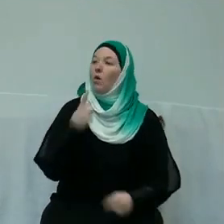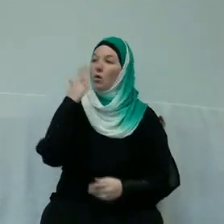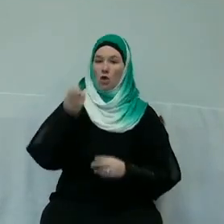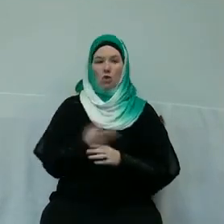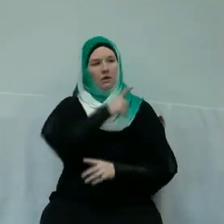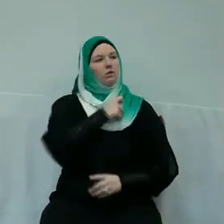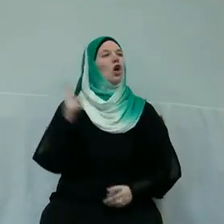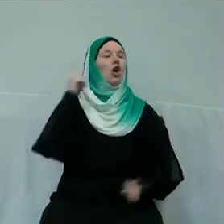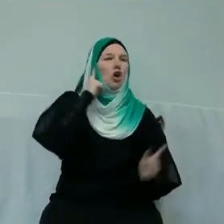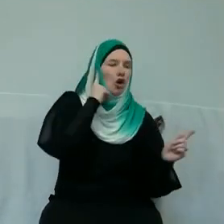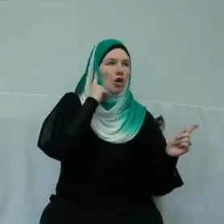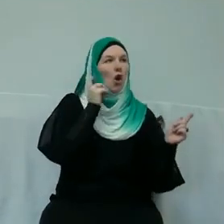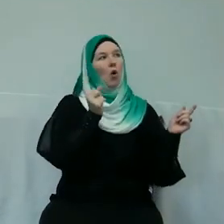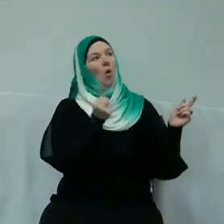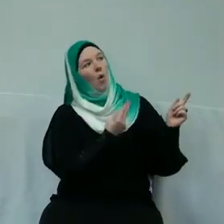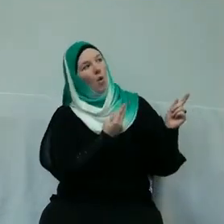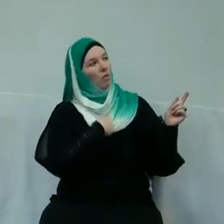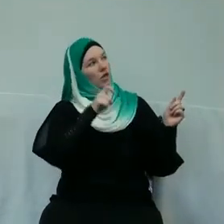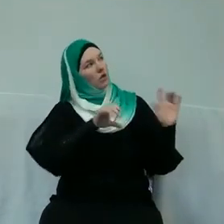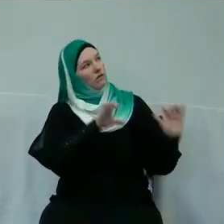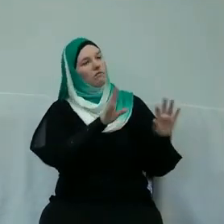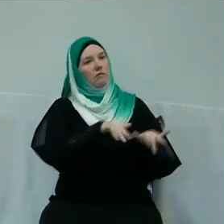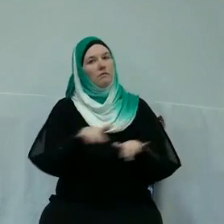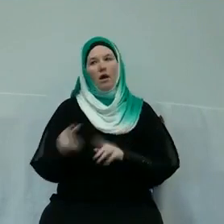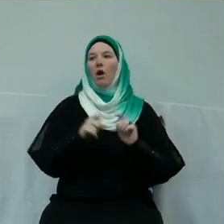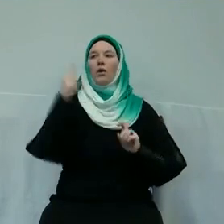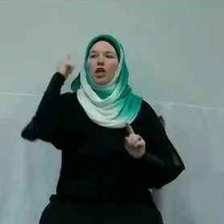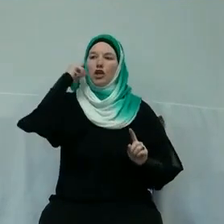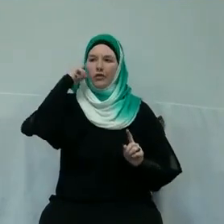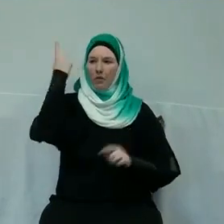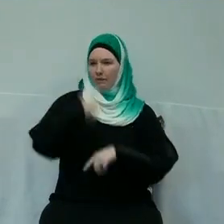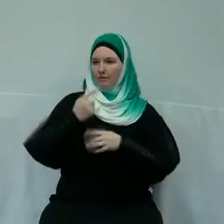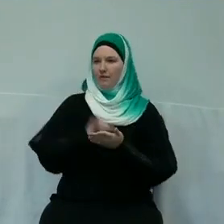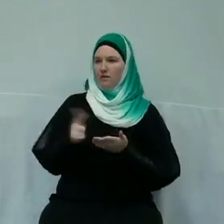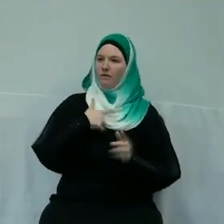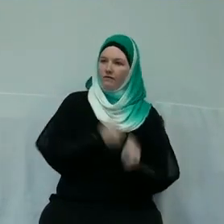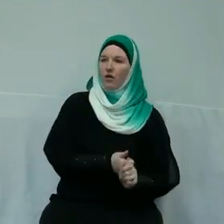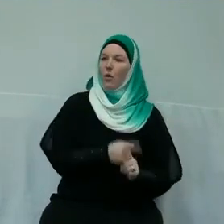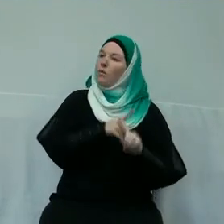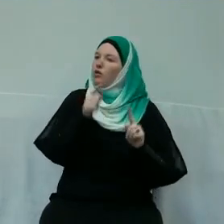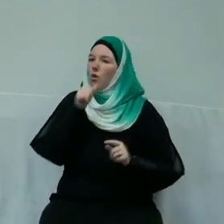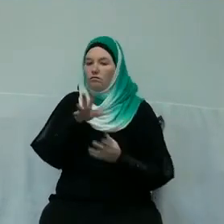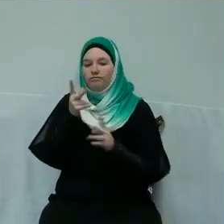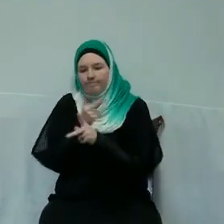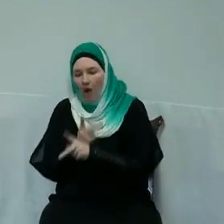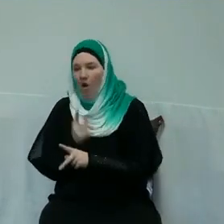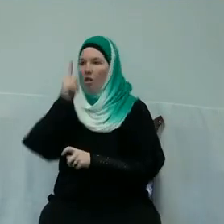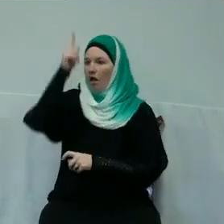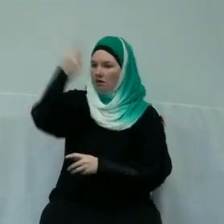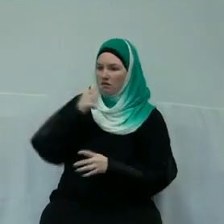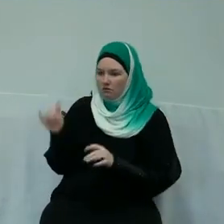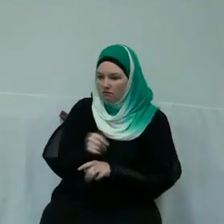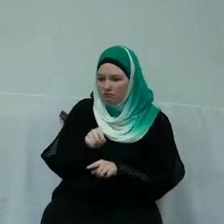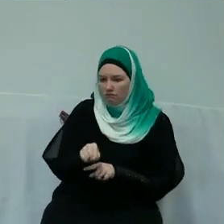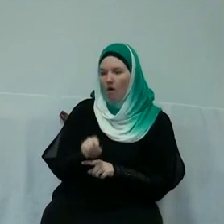We heard somebody say, this is what you need to do. But Allah says, al-ihsan, goodness